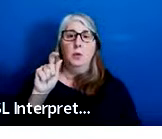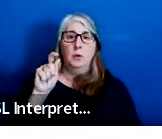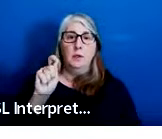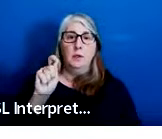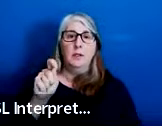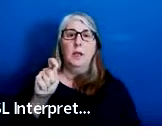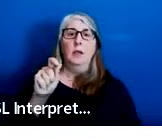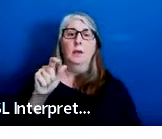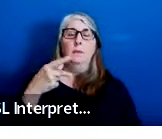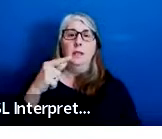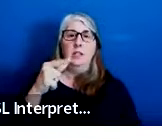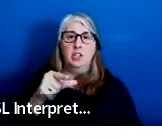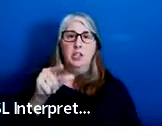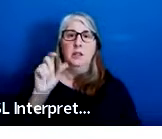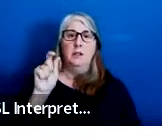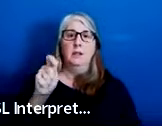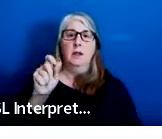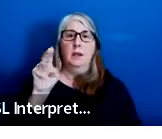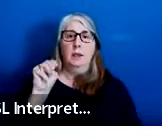co.pg.md.us.